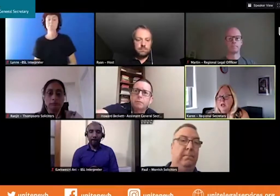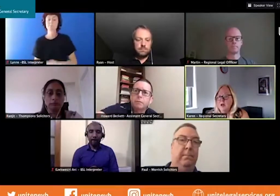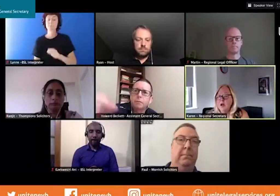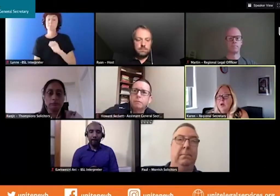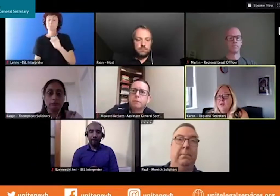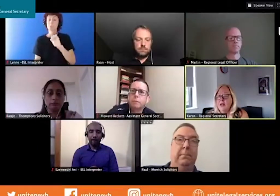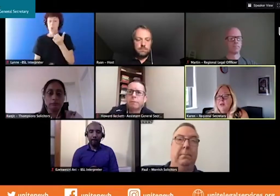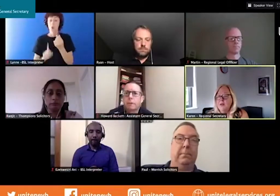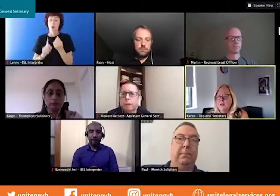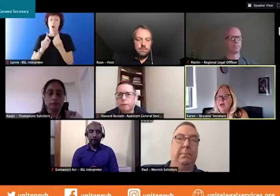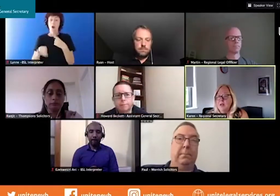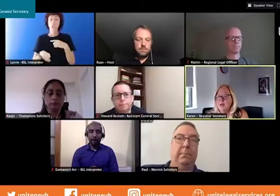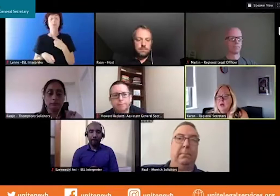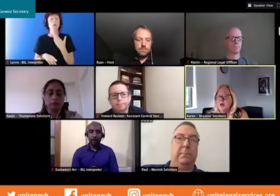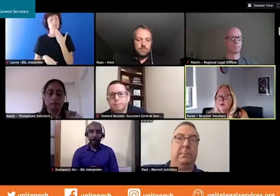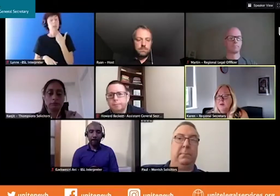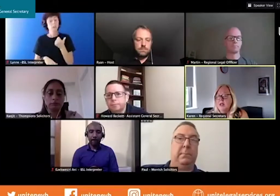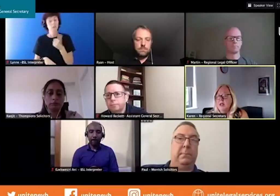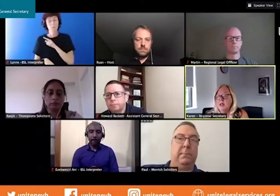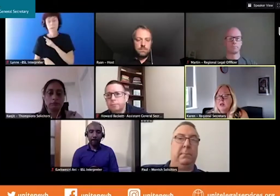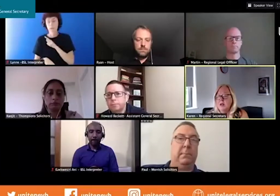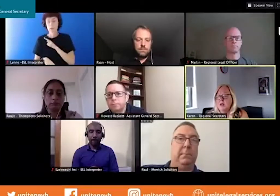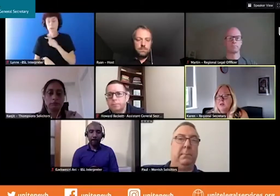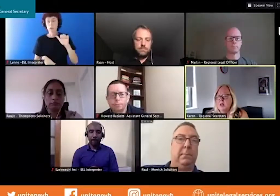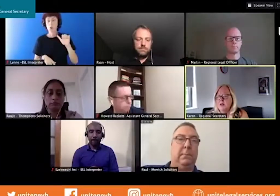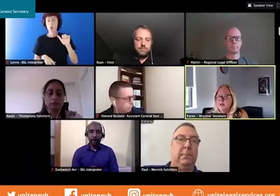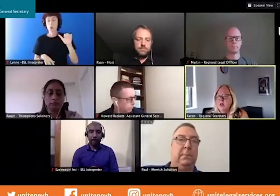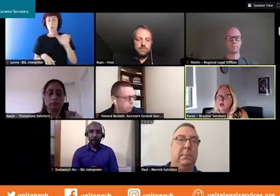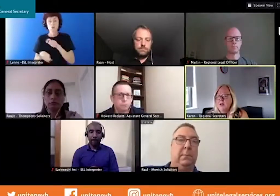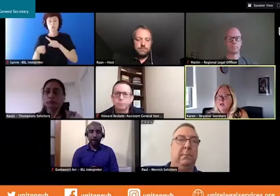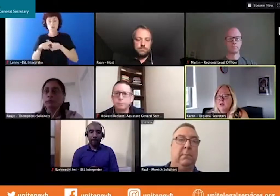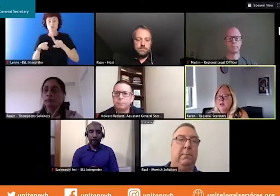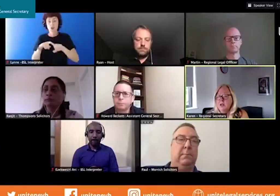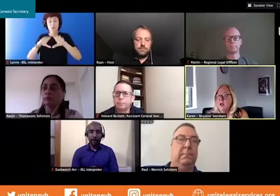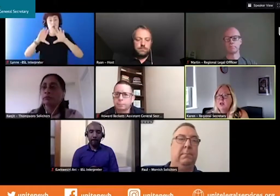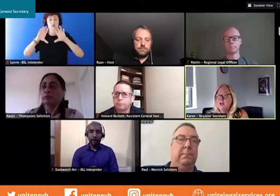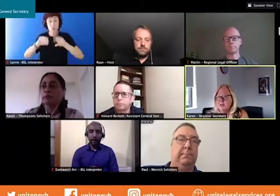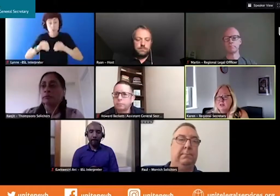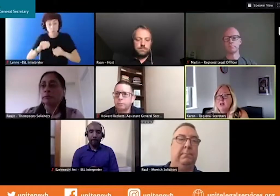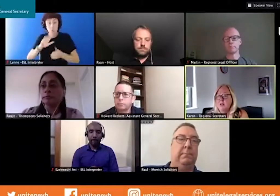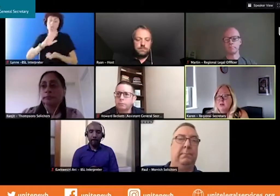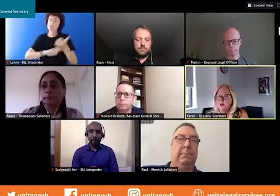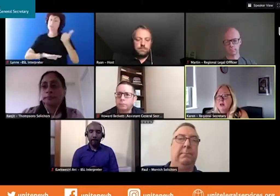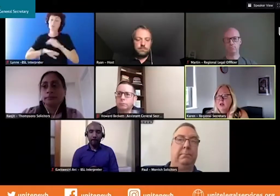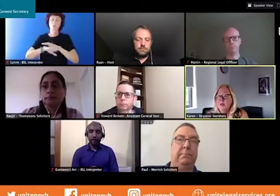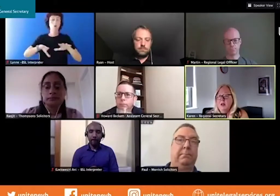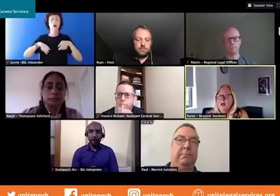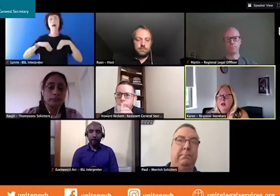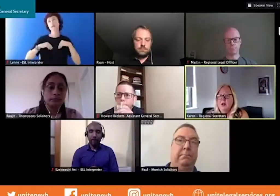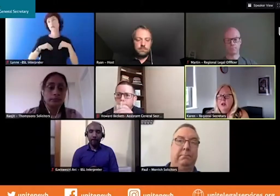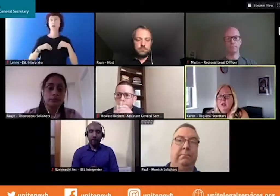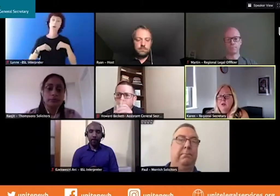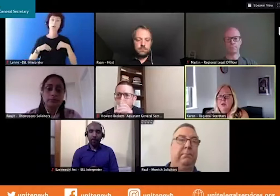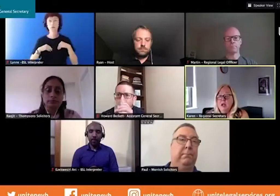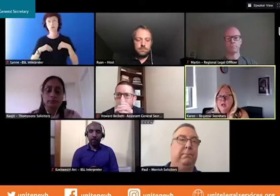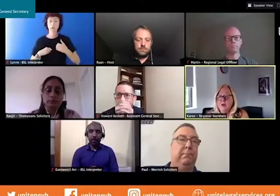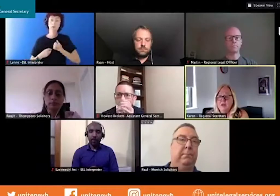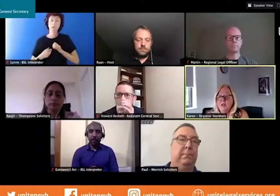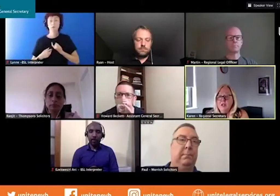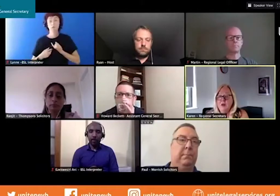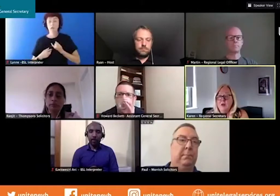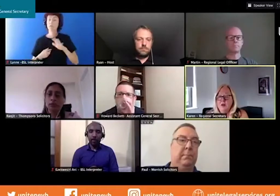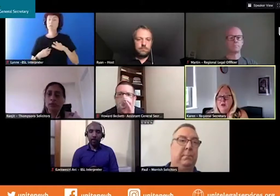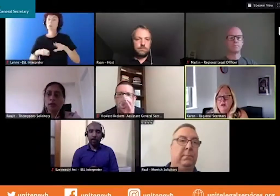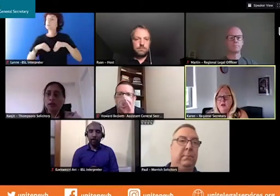I think, we forget sometimes that we should be mitigating the circumstances of redundancy, not just accepting them. Ranjit, would you like to add to